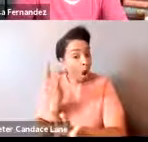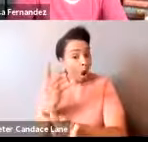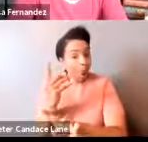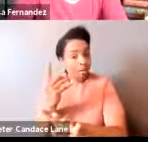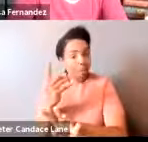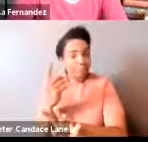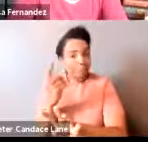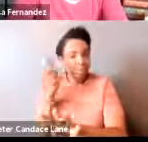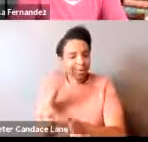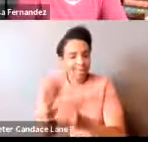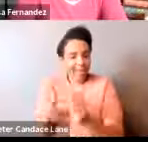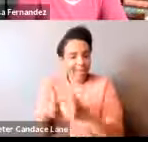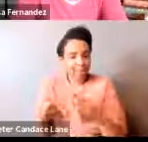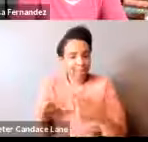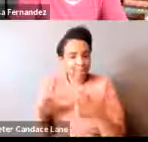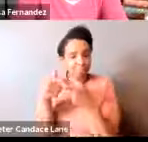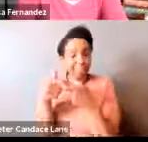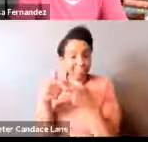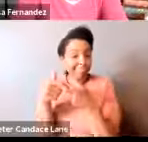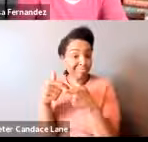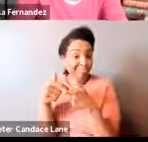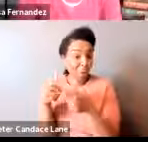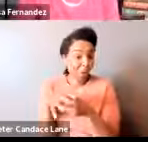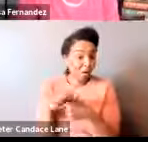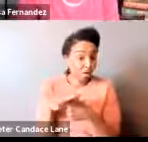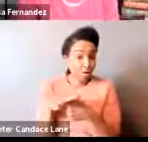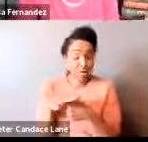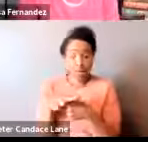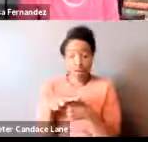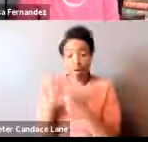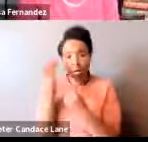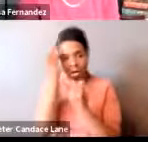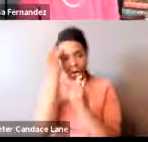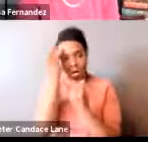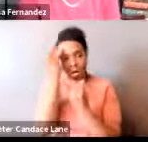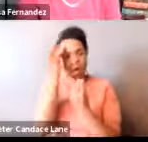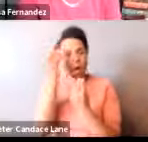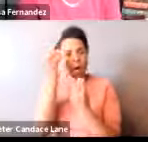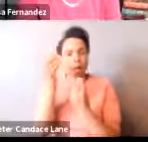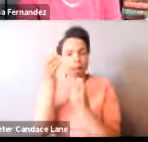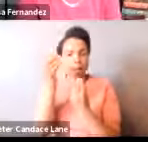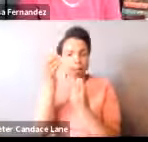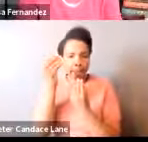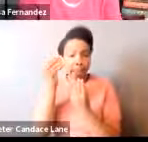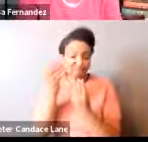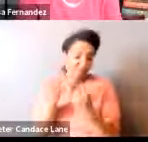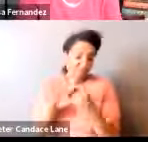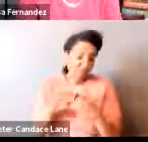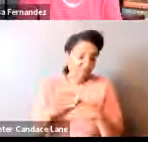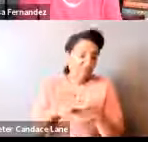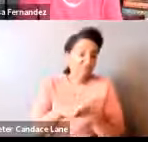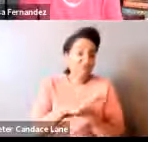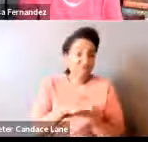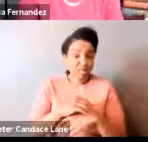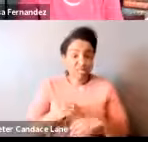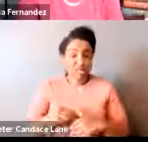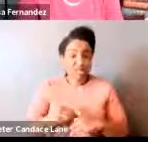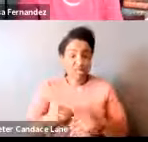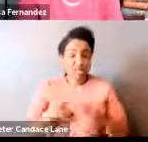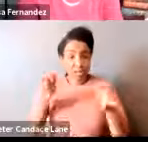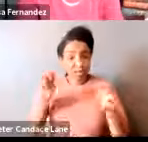about what they wanted to put their bodies on and on the line for. And today there is